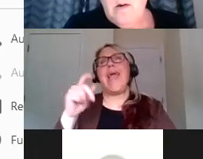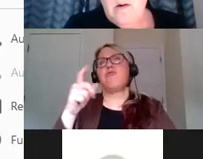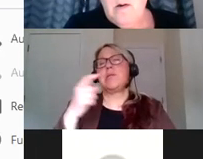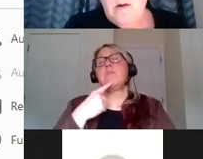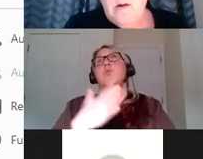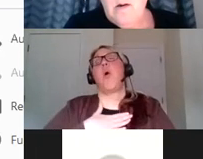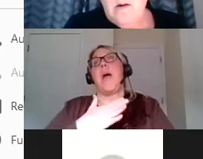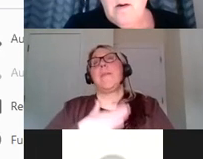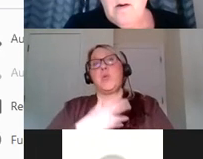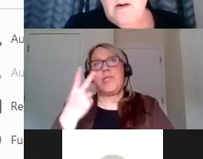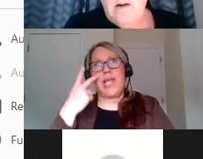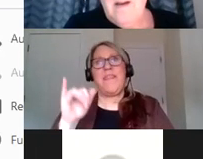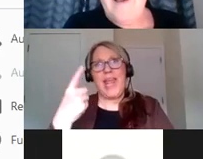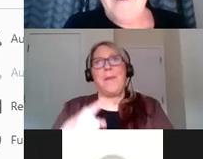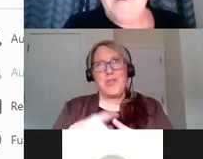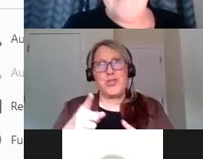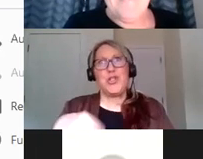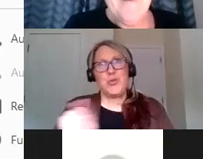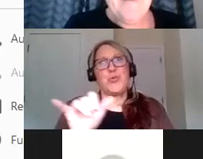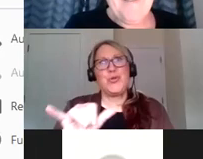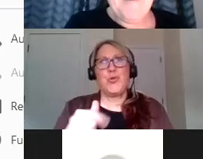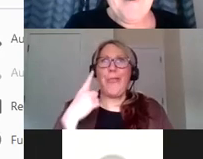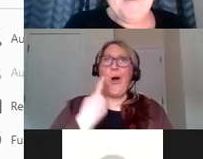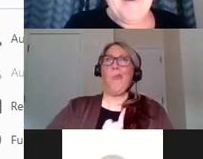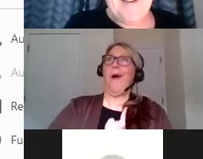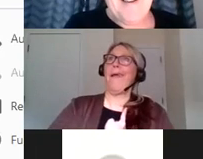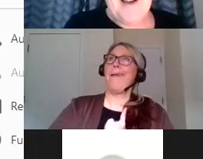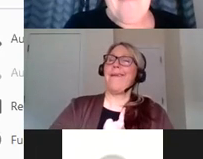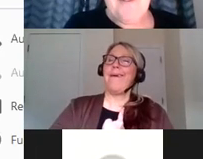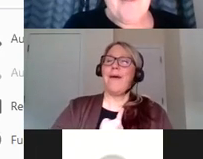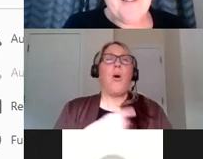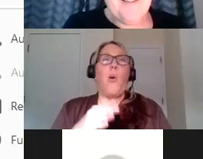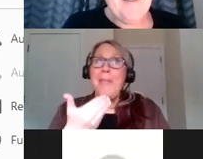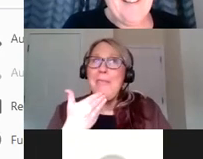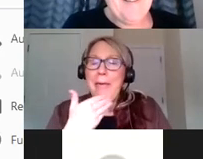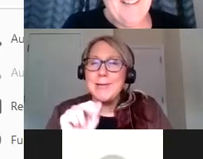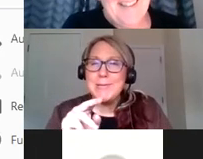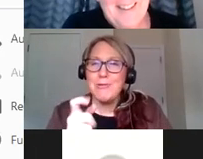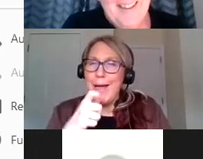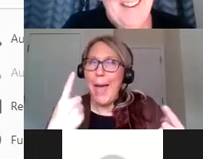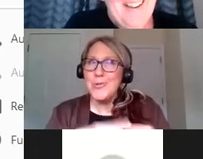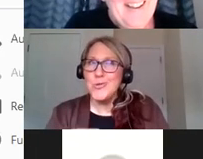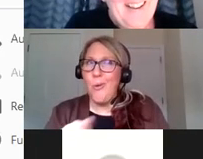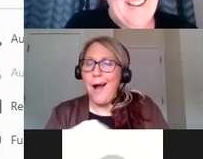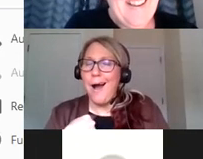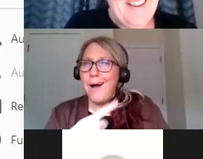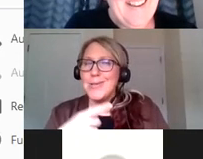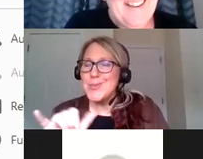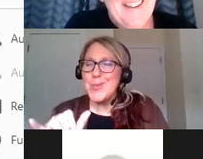to see that this happens to you too. Thanks, Angela. Yes, it happens to us. That's exactly what I